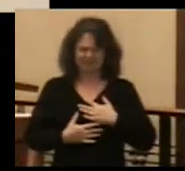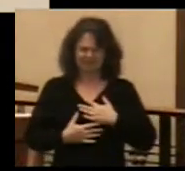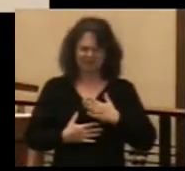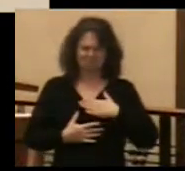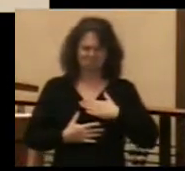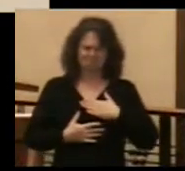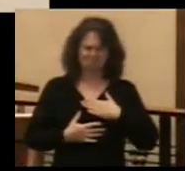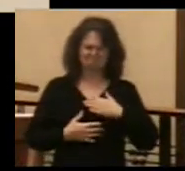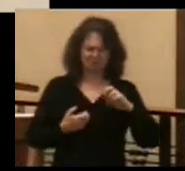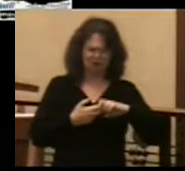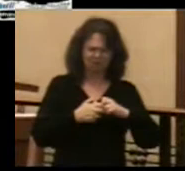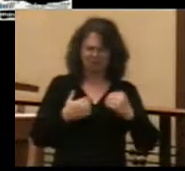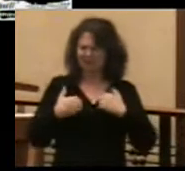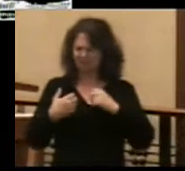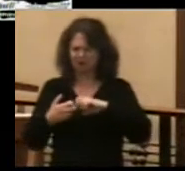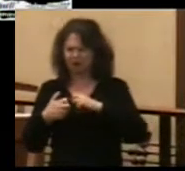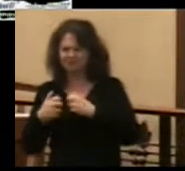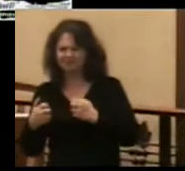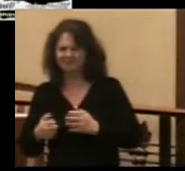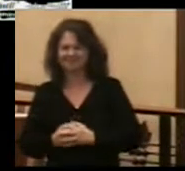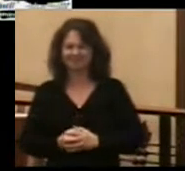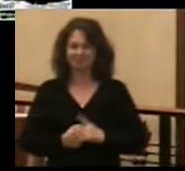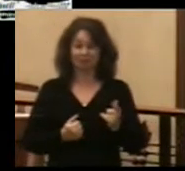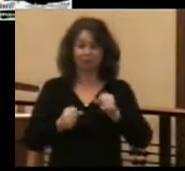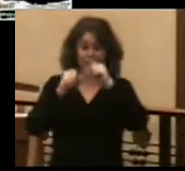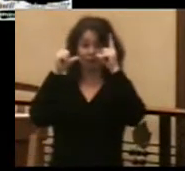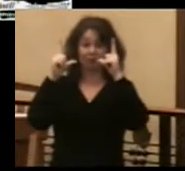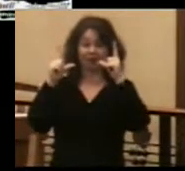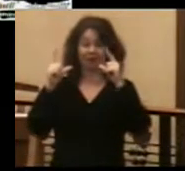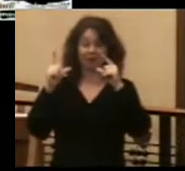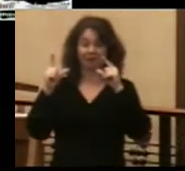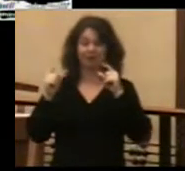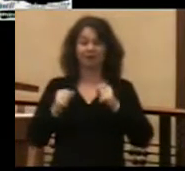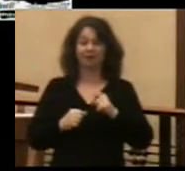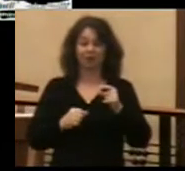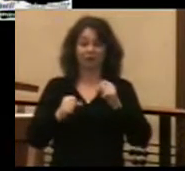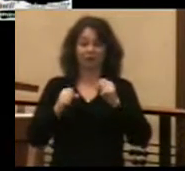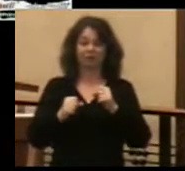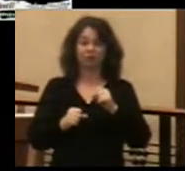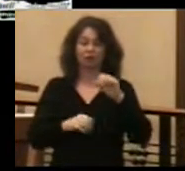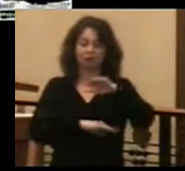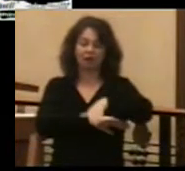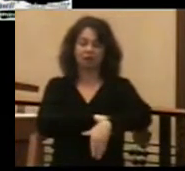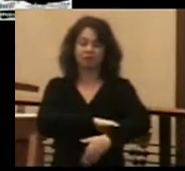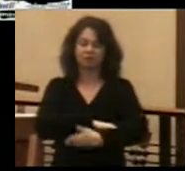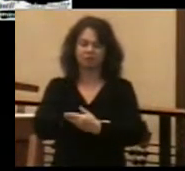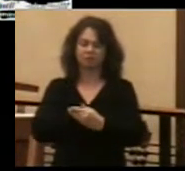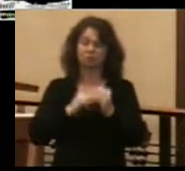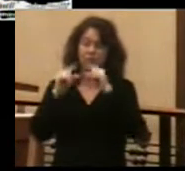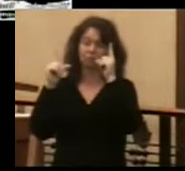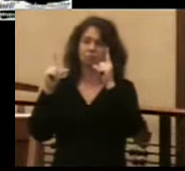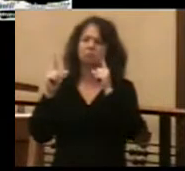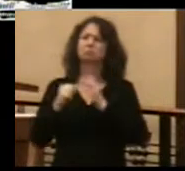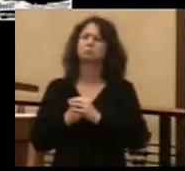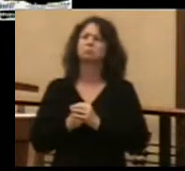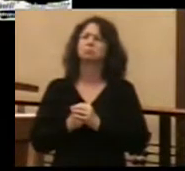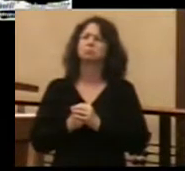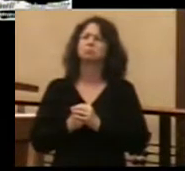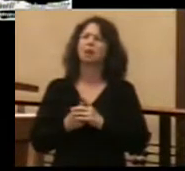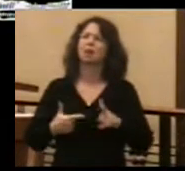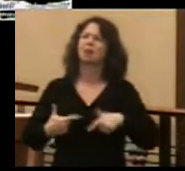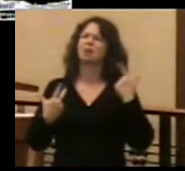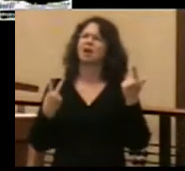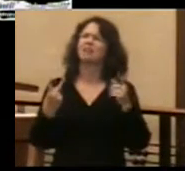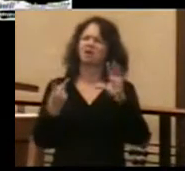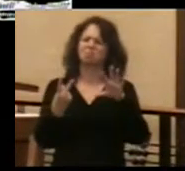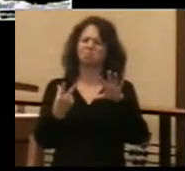anxieties. Or maybe you awaken, and sometimes you awake at night and ask, is life a multiple choice test, or is it